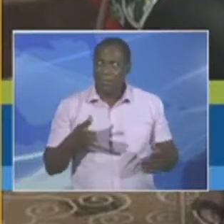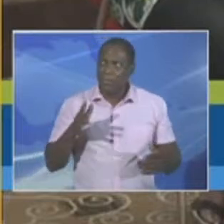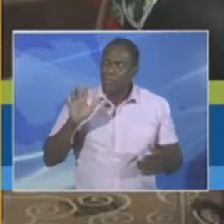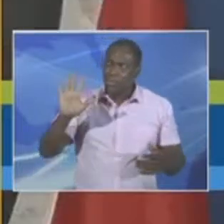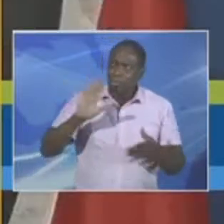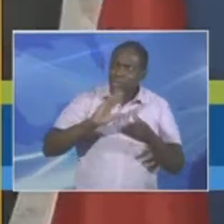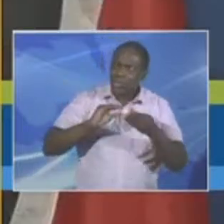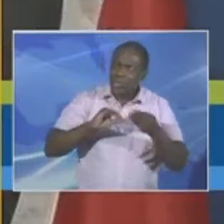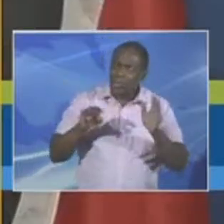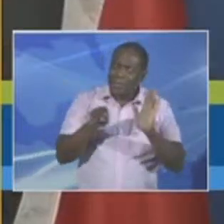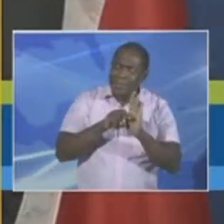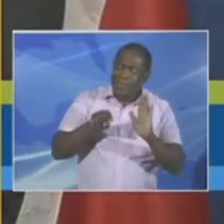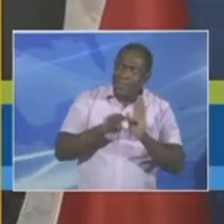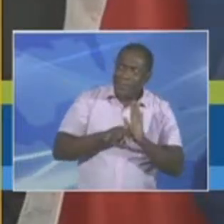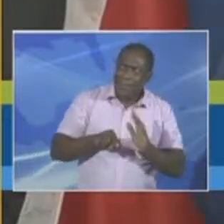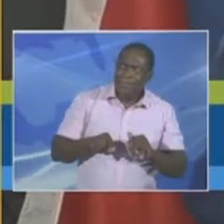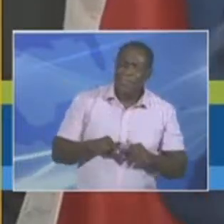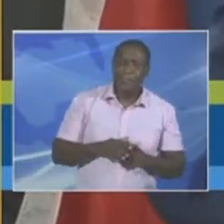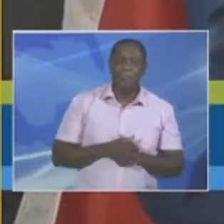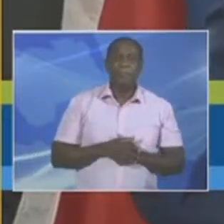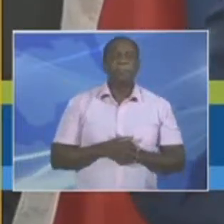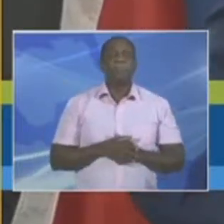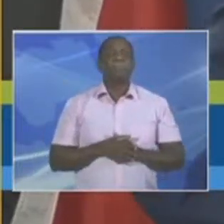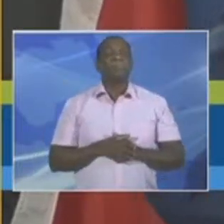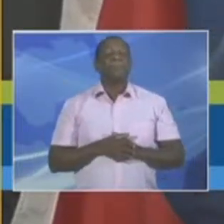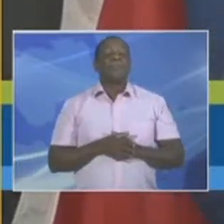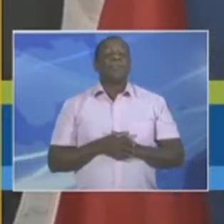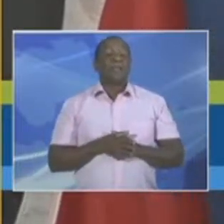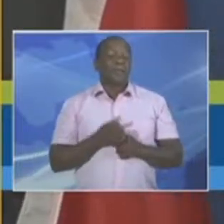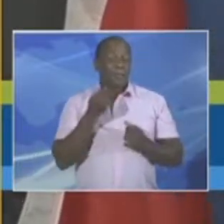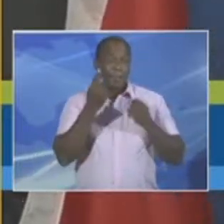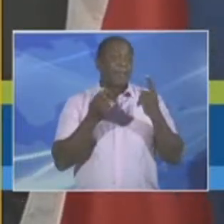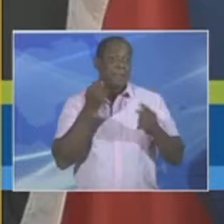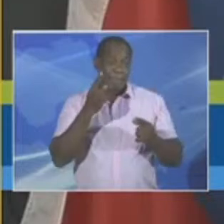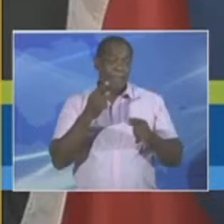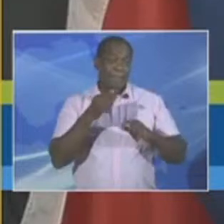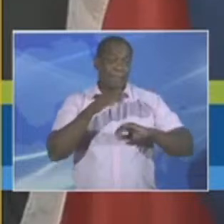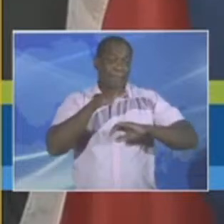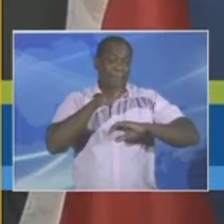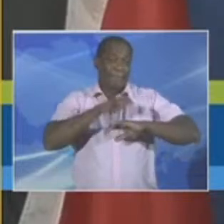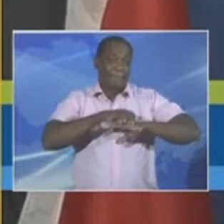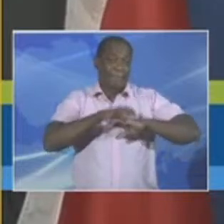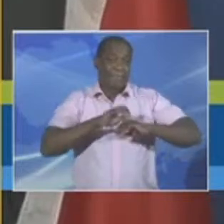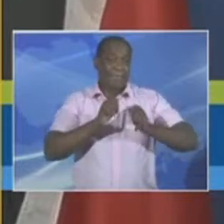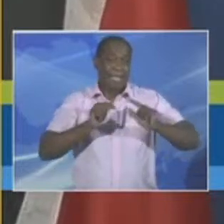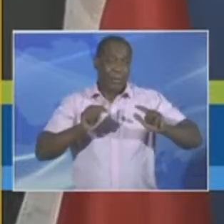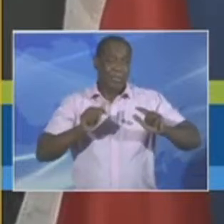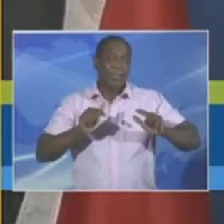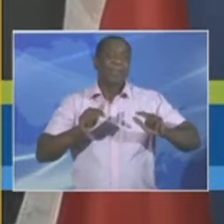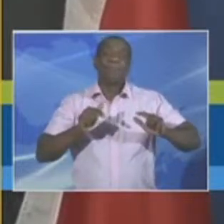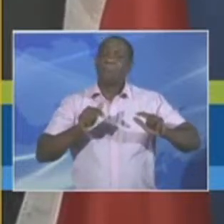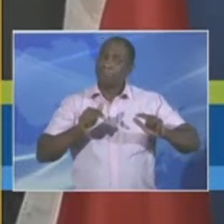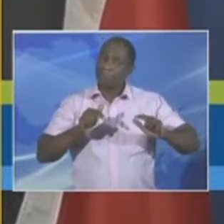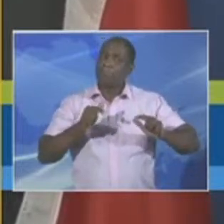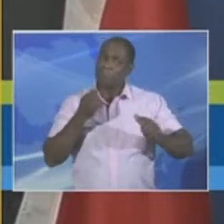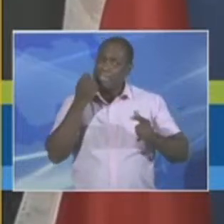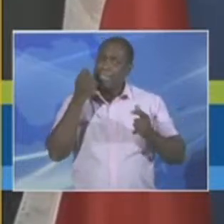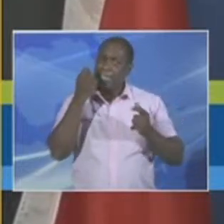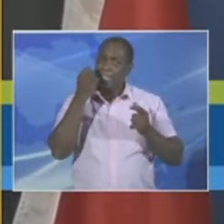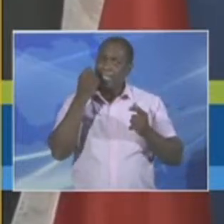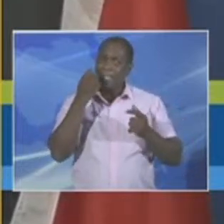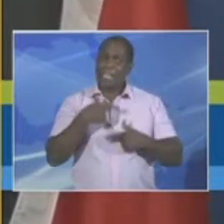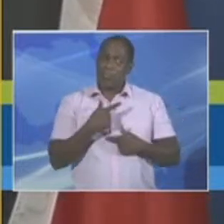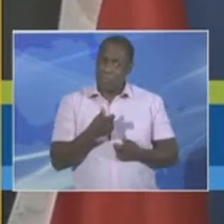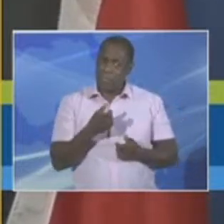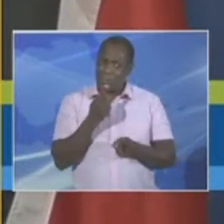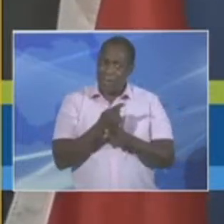very simple and straightforward for those of us who use it as our mother tongue. I was speaking about Rodney Charles of Trinidad